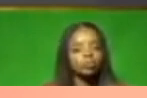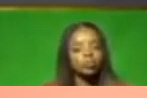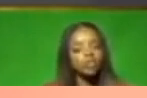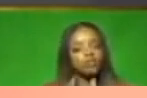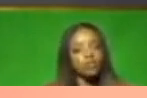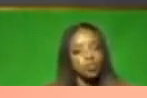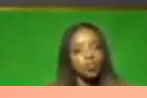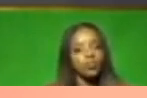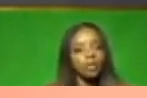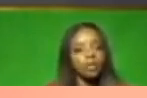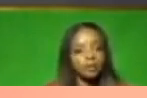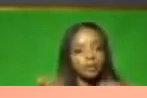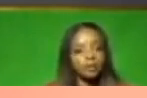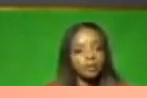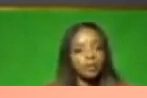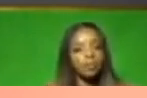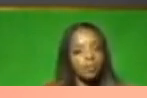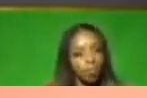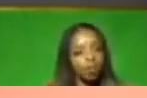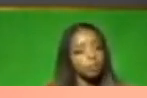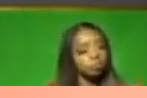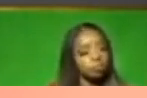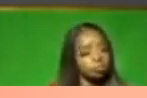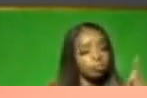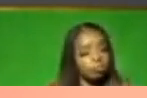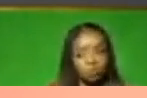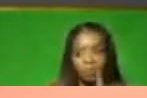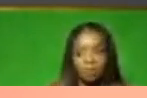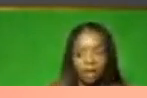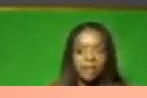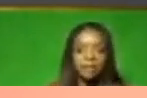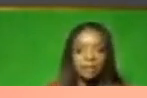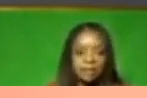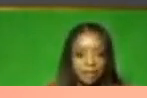to attract skills and investment and boost